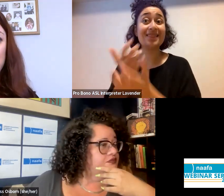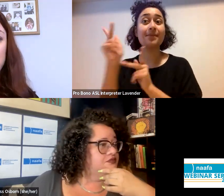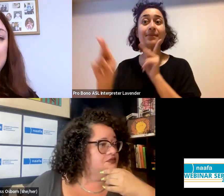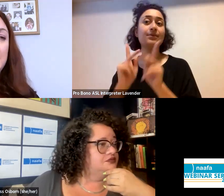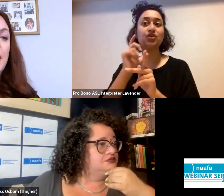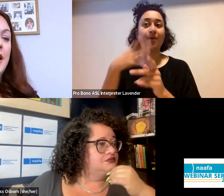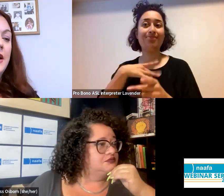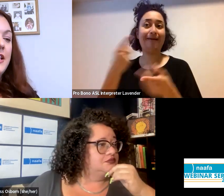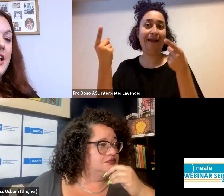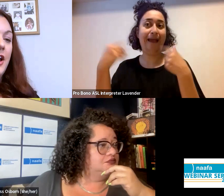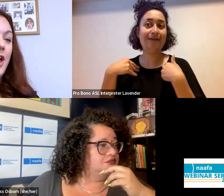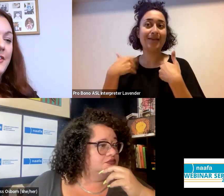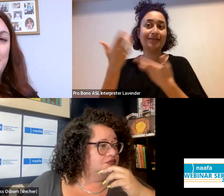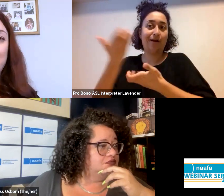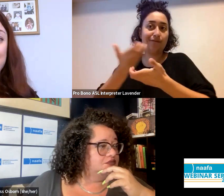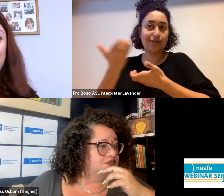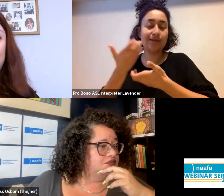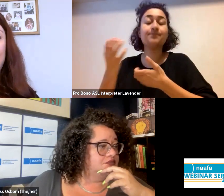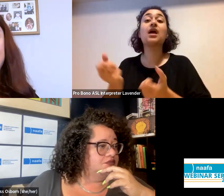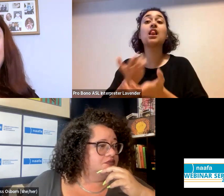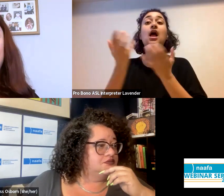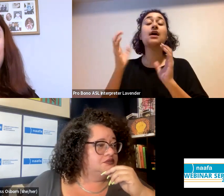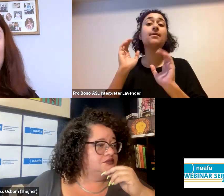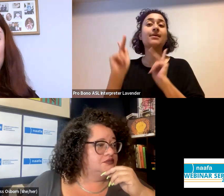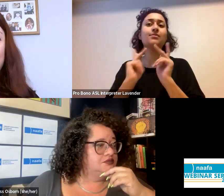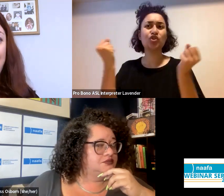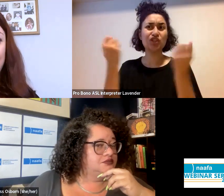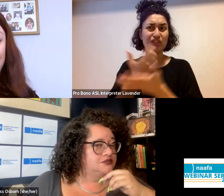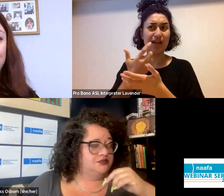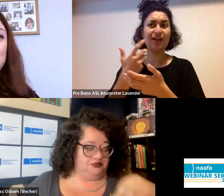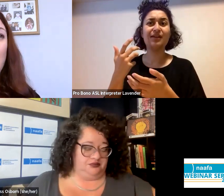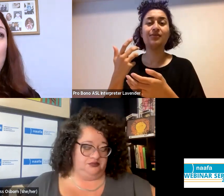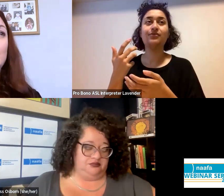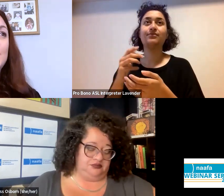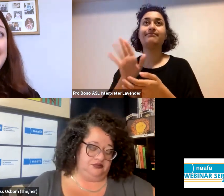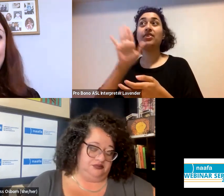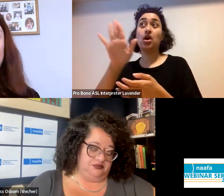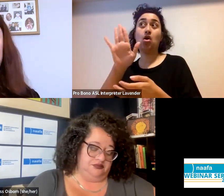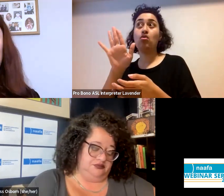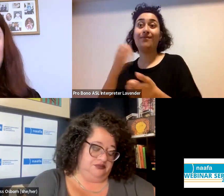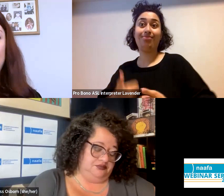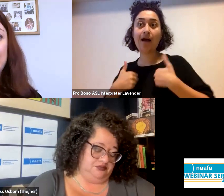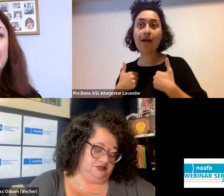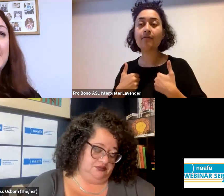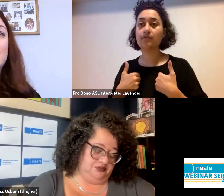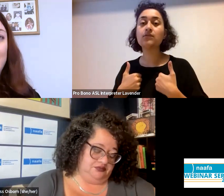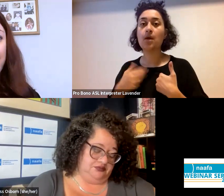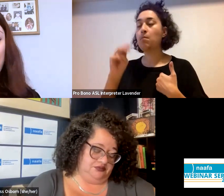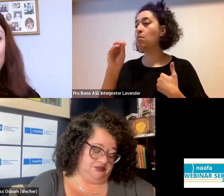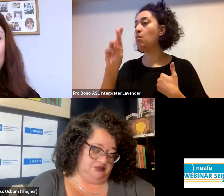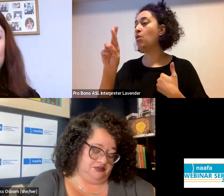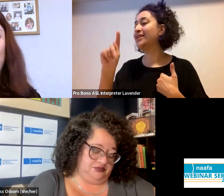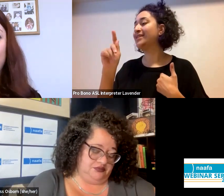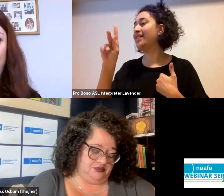conversation with people. A lot of people are scared of the idea of their own mortality. So getting it in writing is